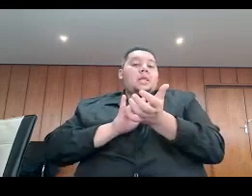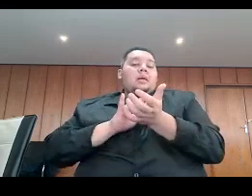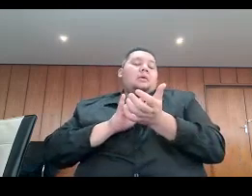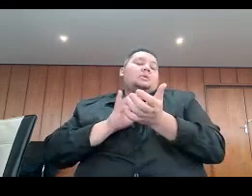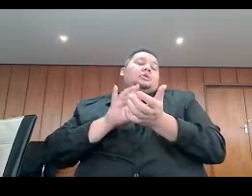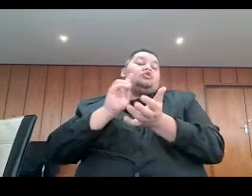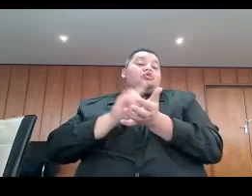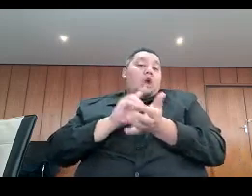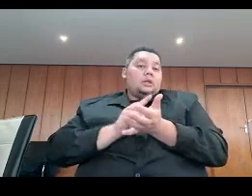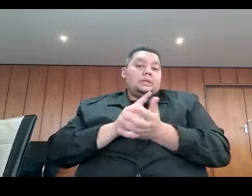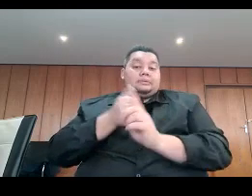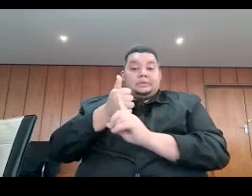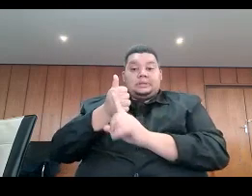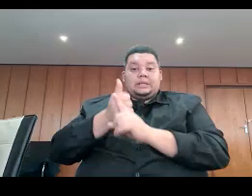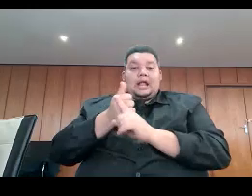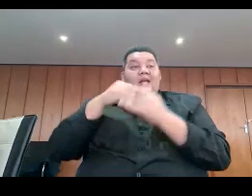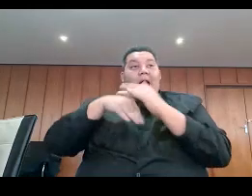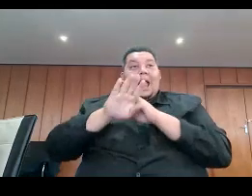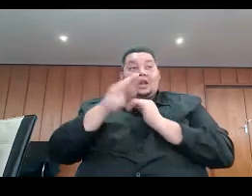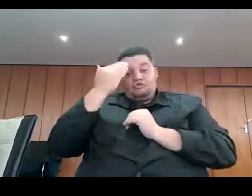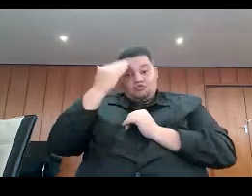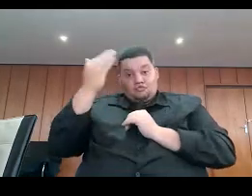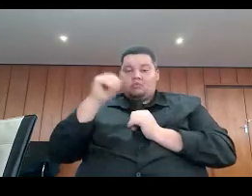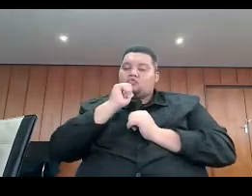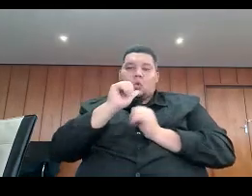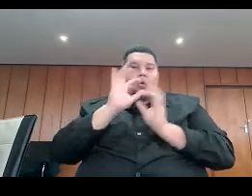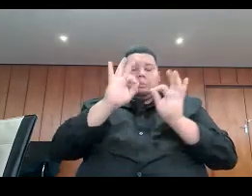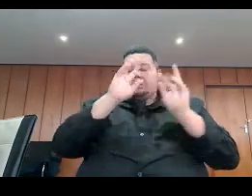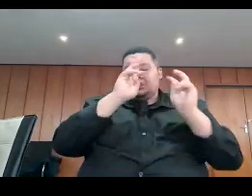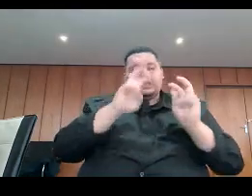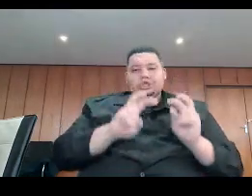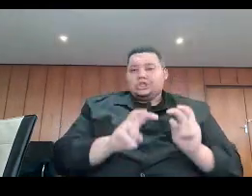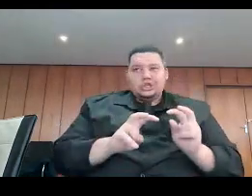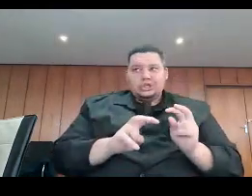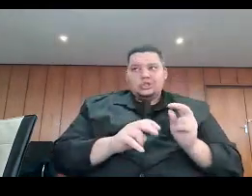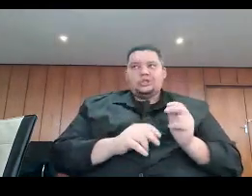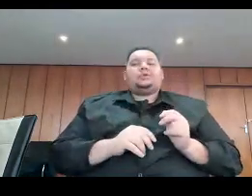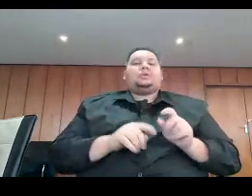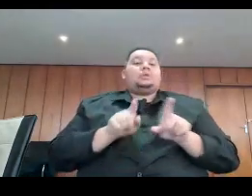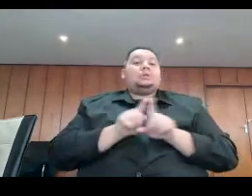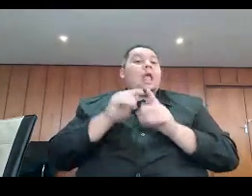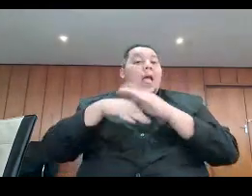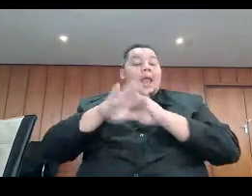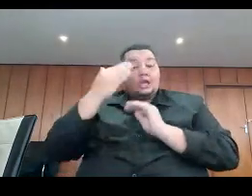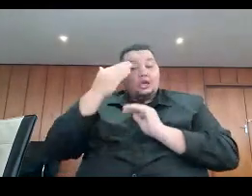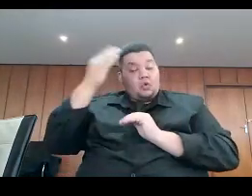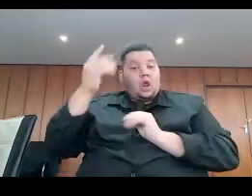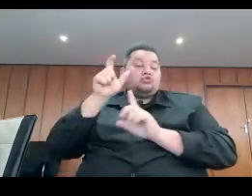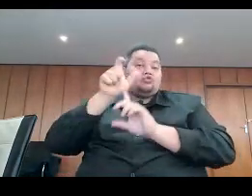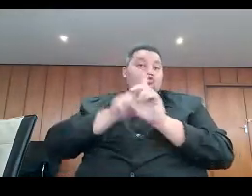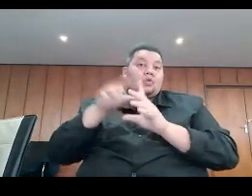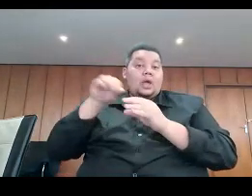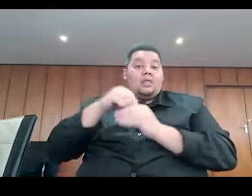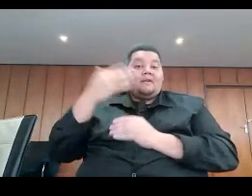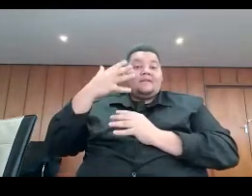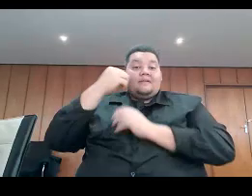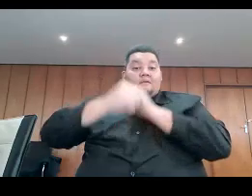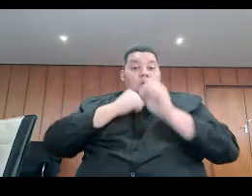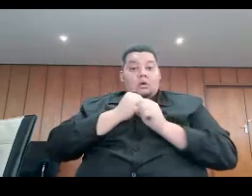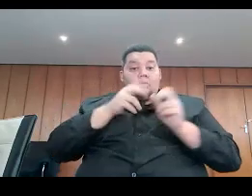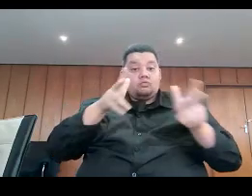do research as undergrad in their undergraduate studies. And as an undergraduate student in fifth year, to take